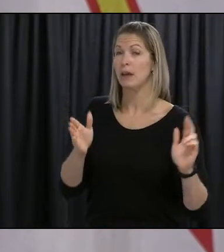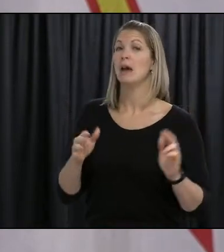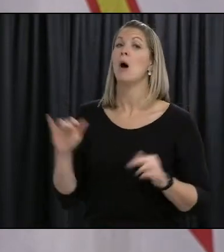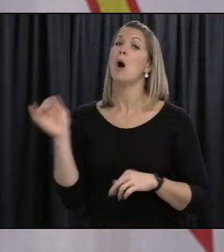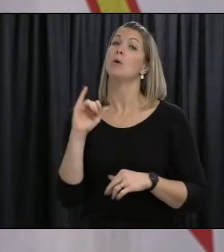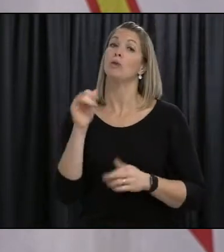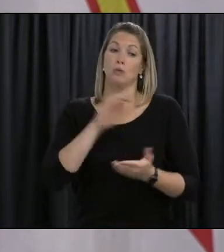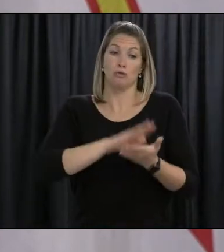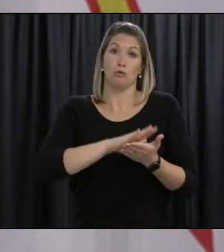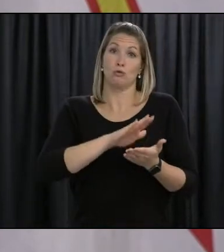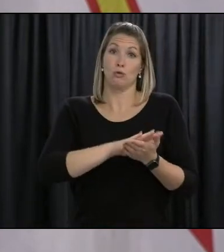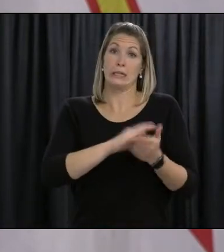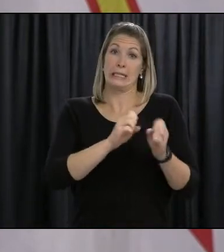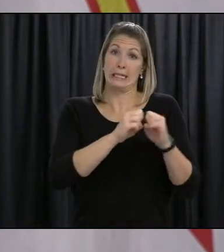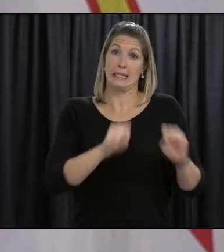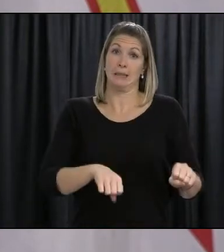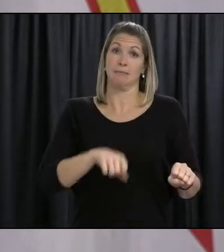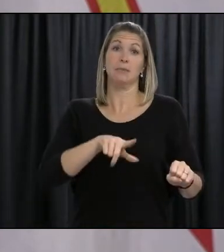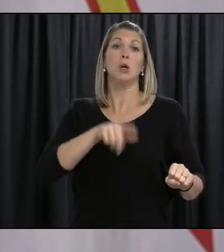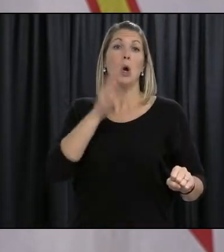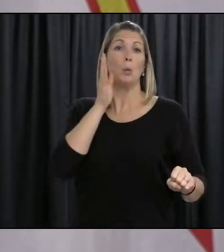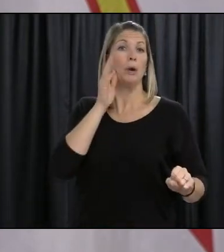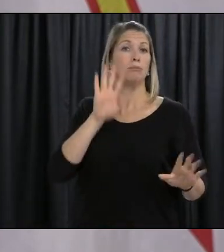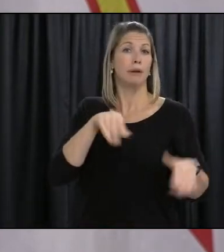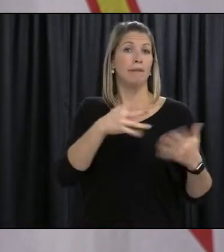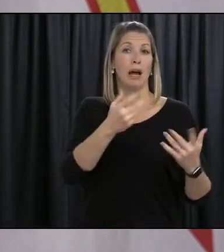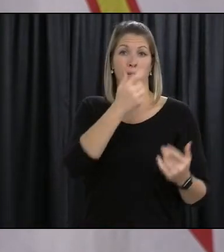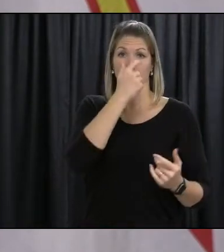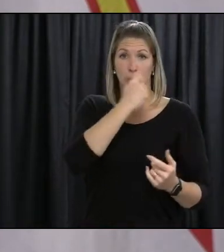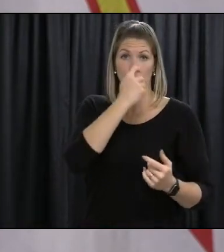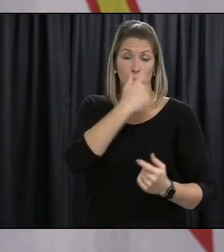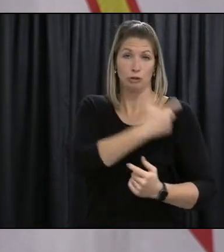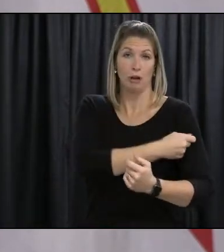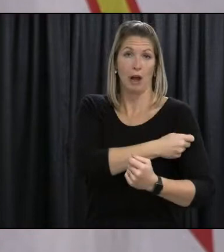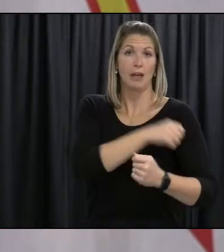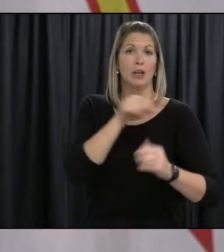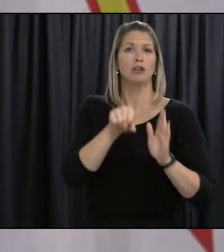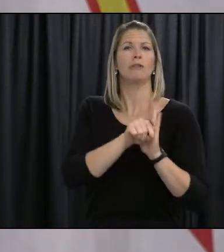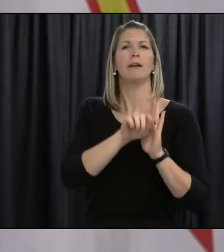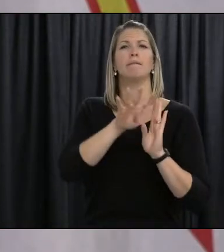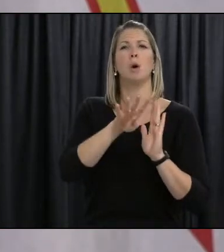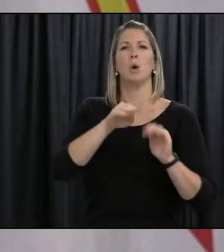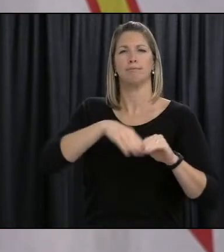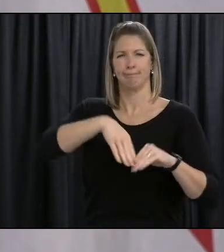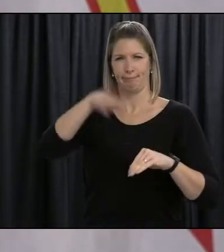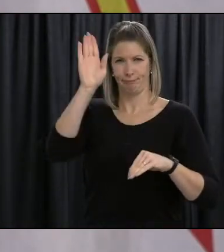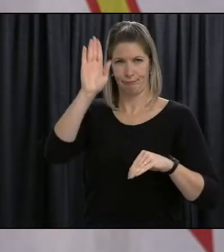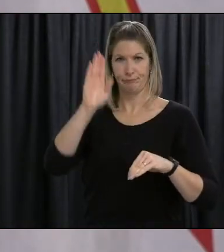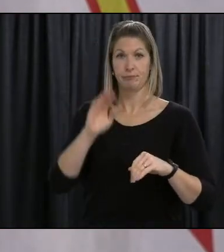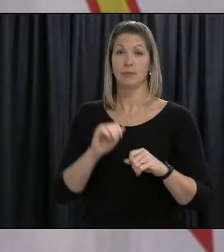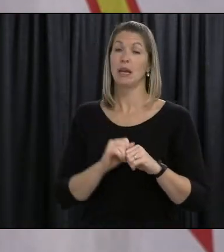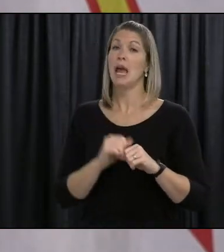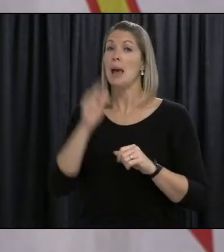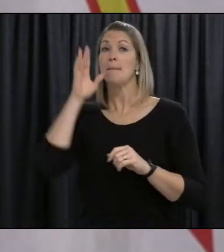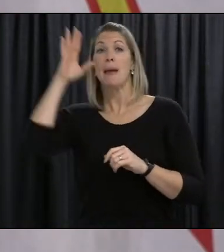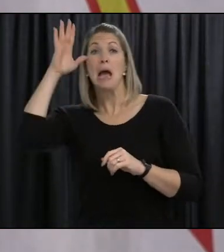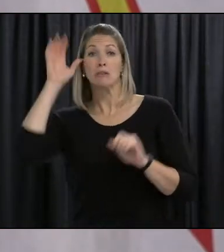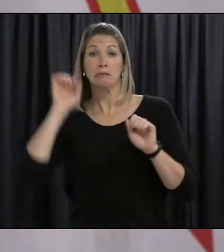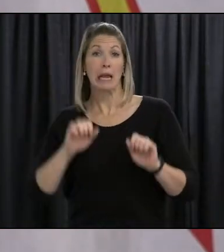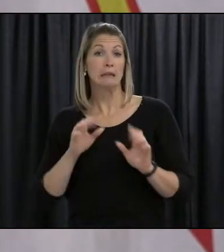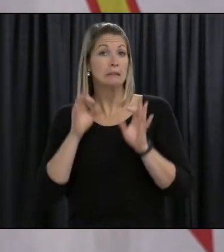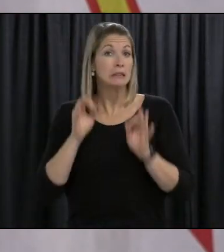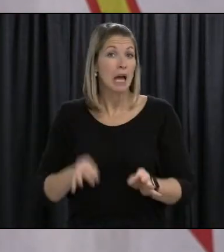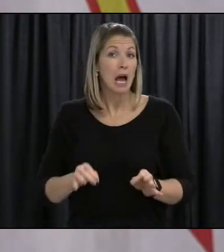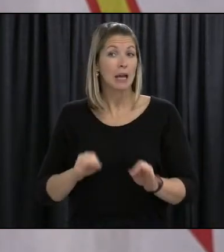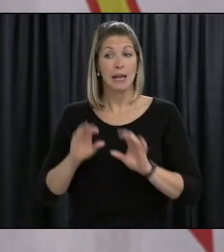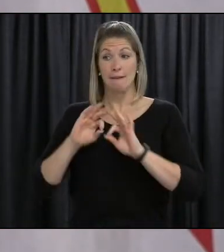above. Parents will be asked to provide consent for their children if they choose to receive the immunization in school. And it is very